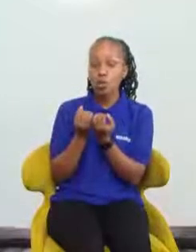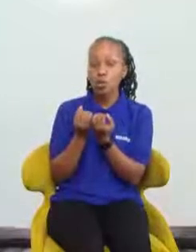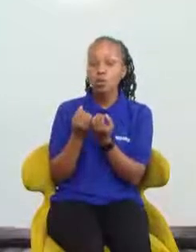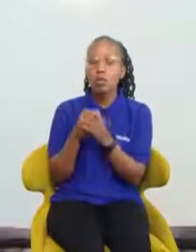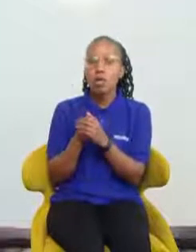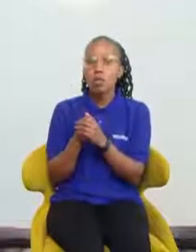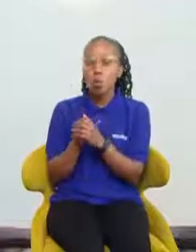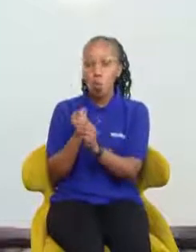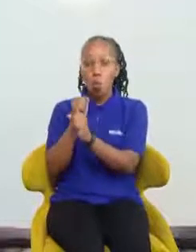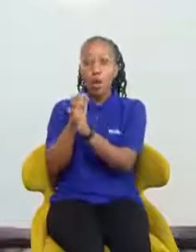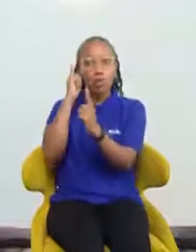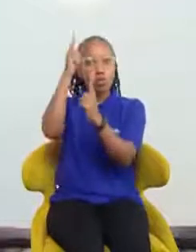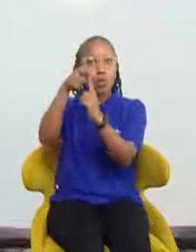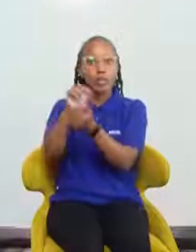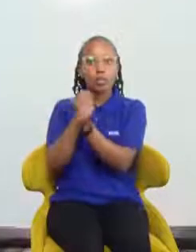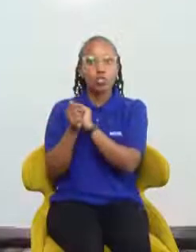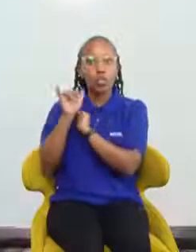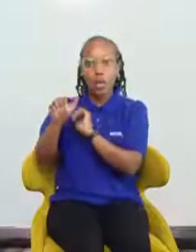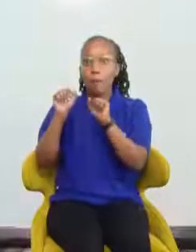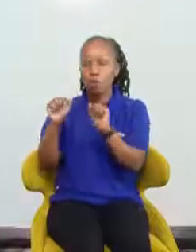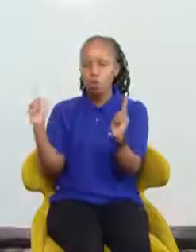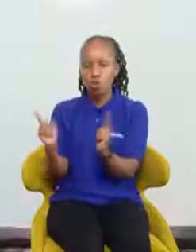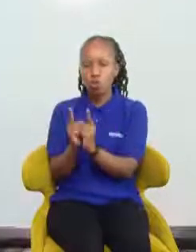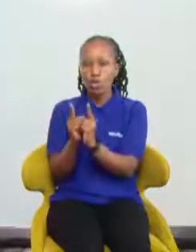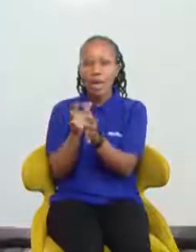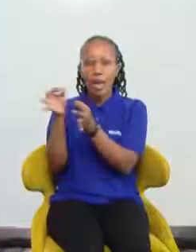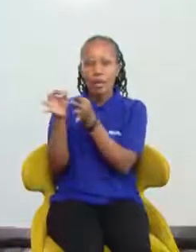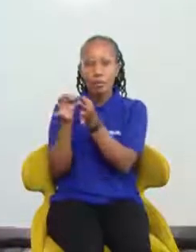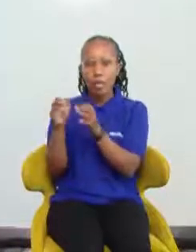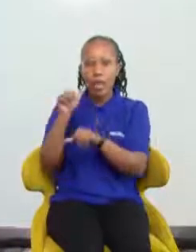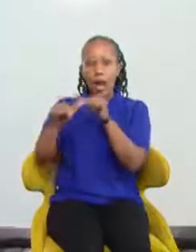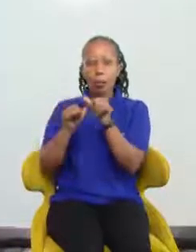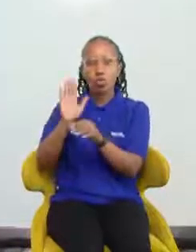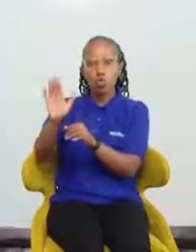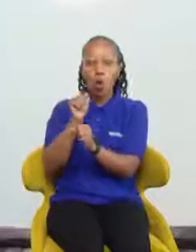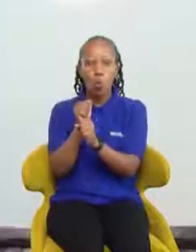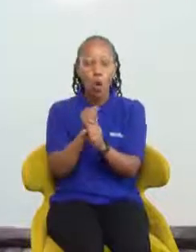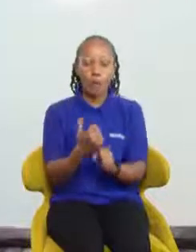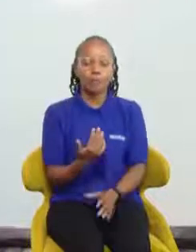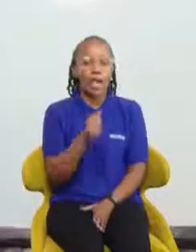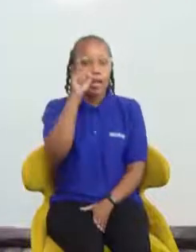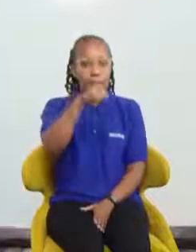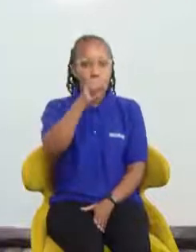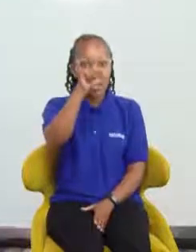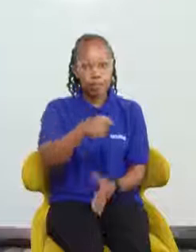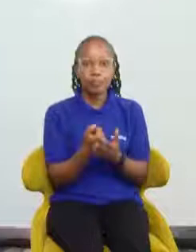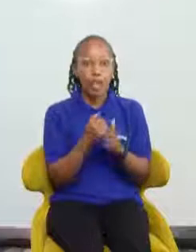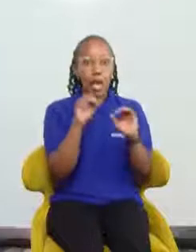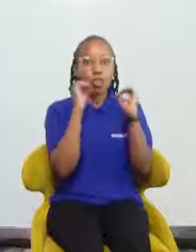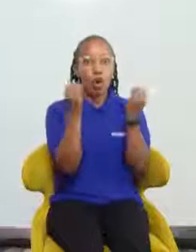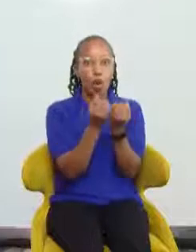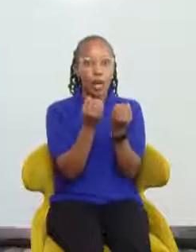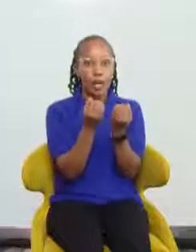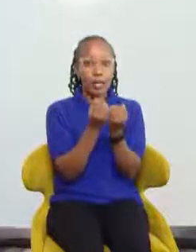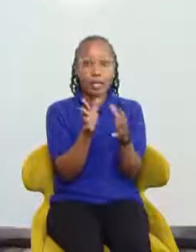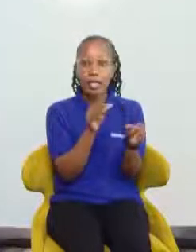working towards changing that. Can you speak briefly about what you're doing in regards to that? Yes. So the organization that I work